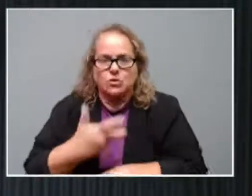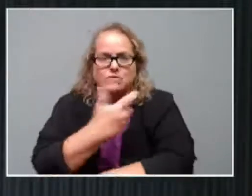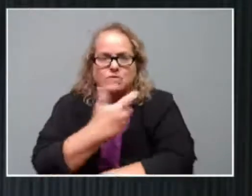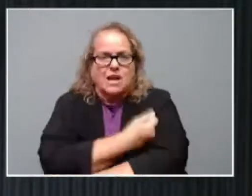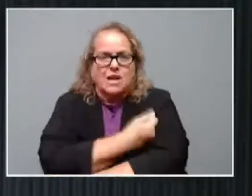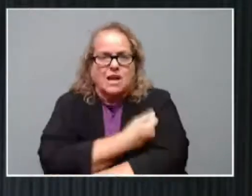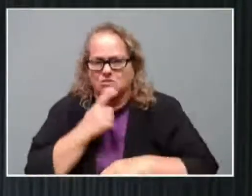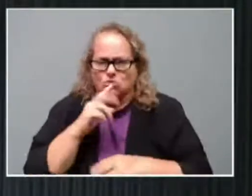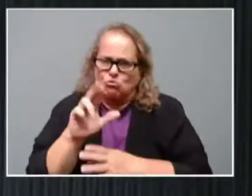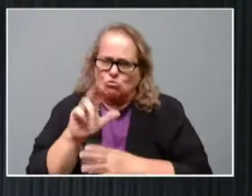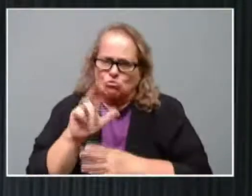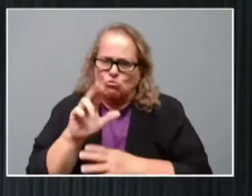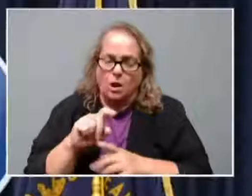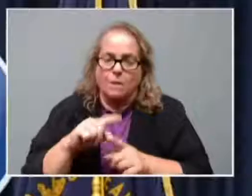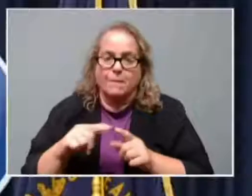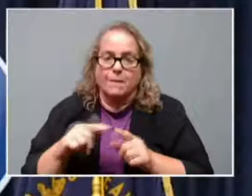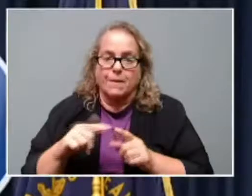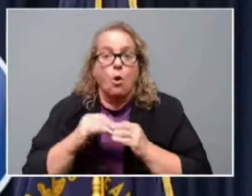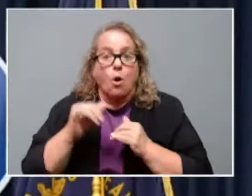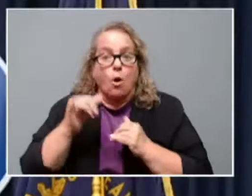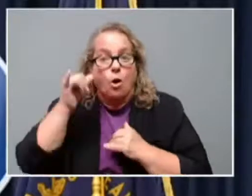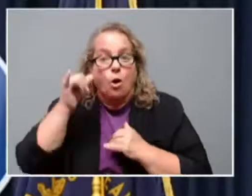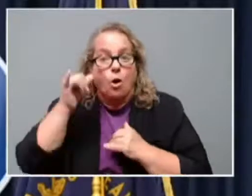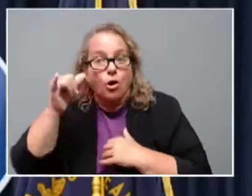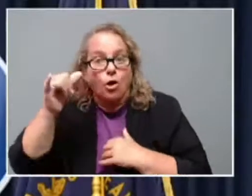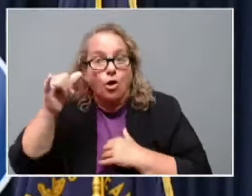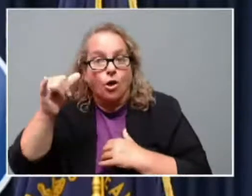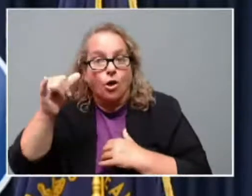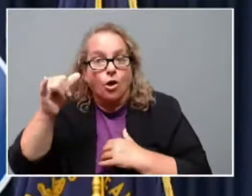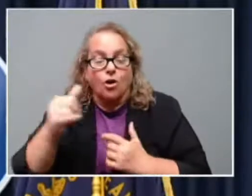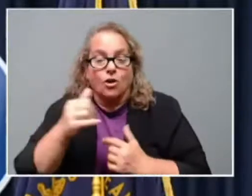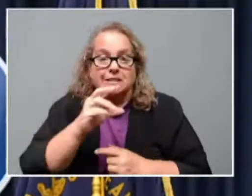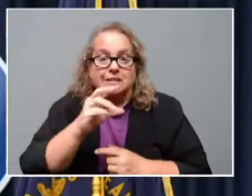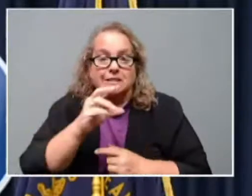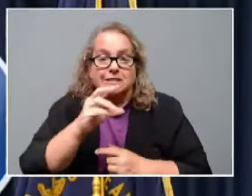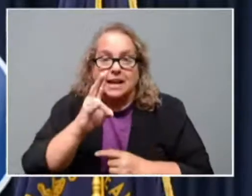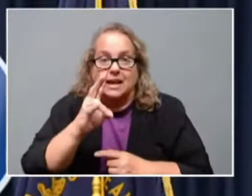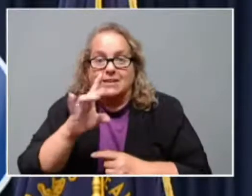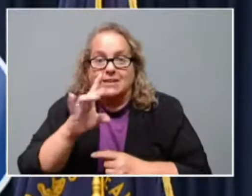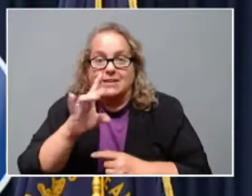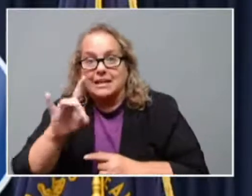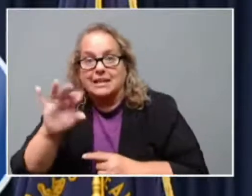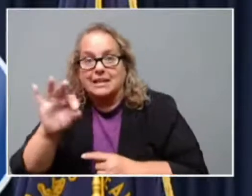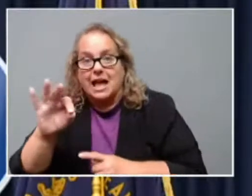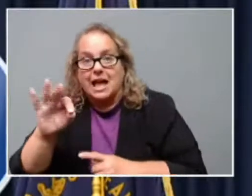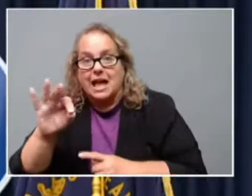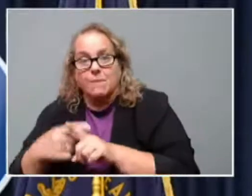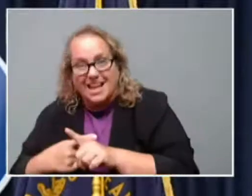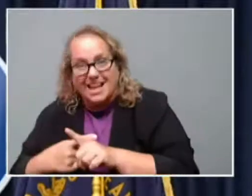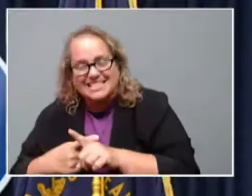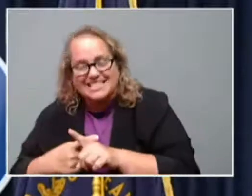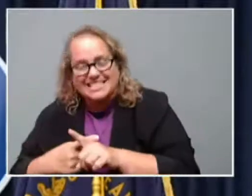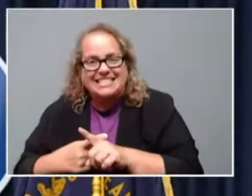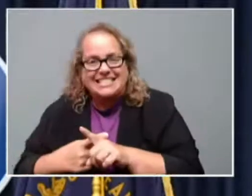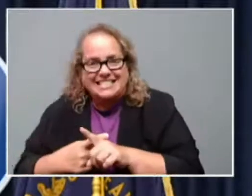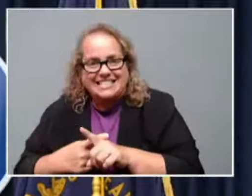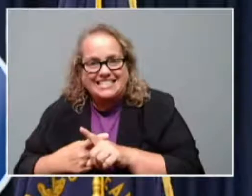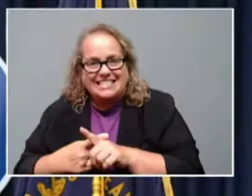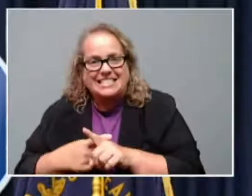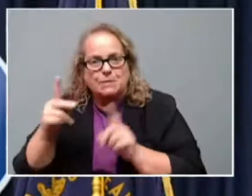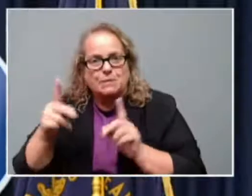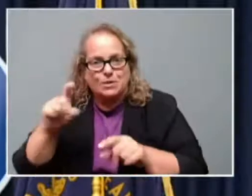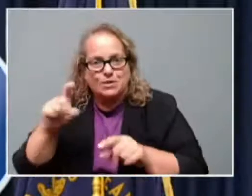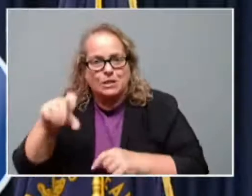But the longer it goes, the more we are seeing vaccinated individuals having tougher outcomes. So